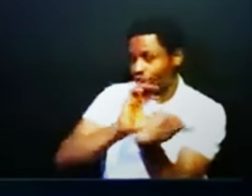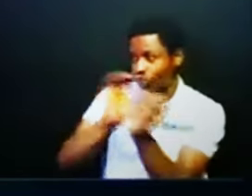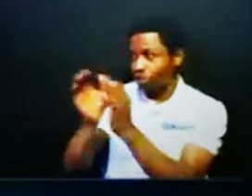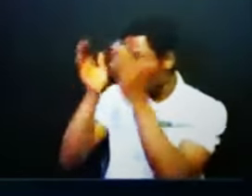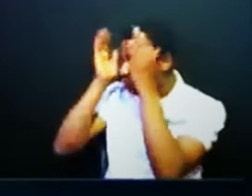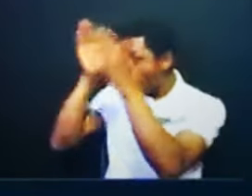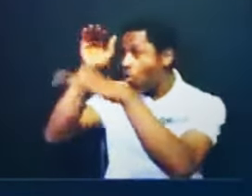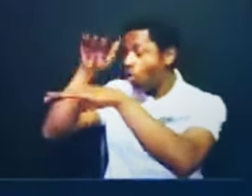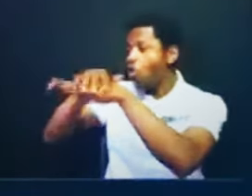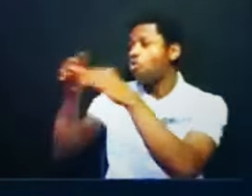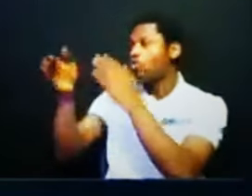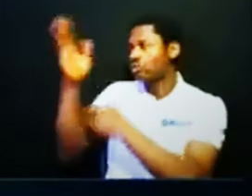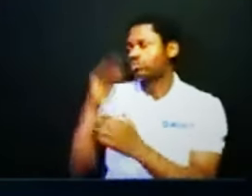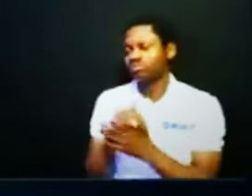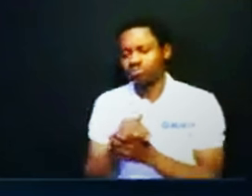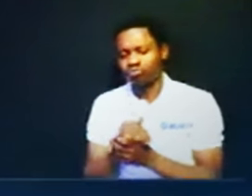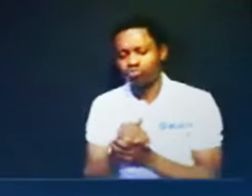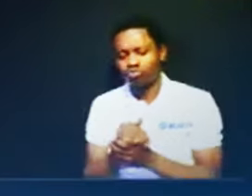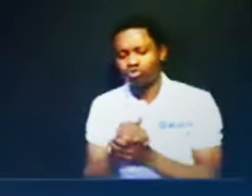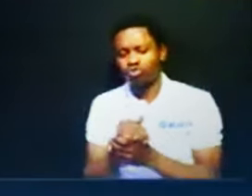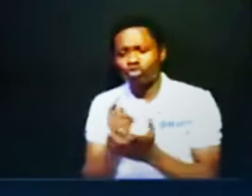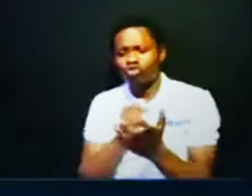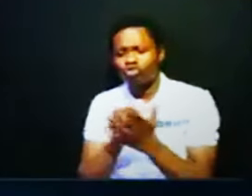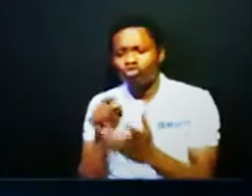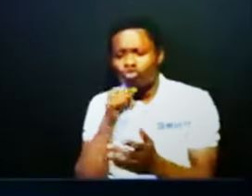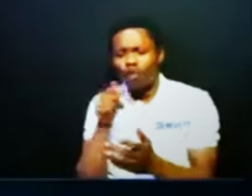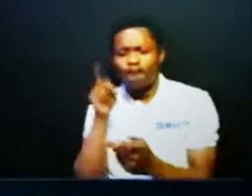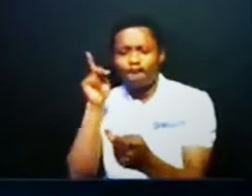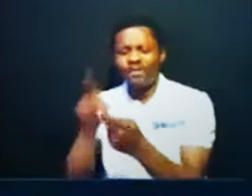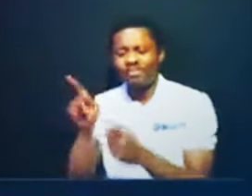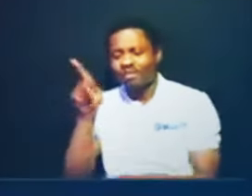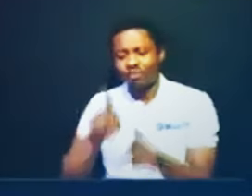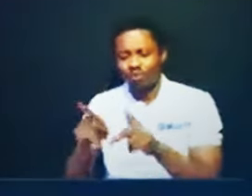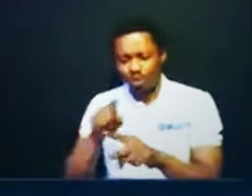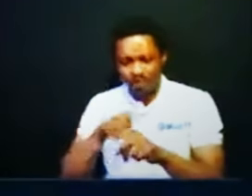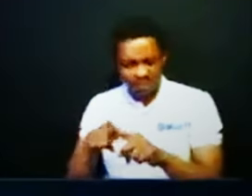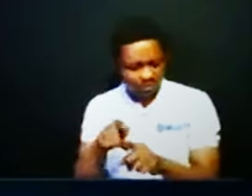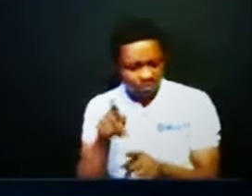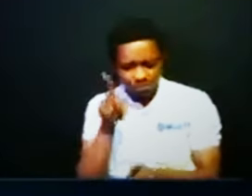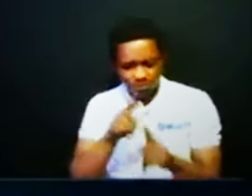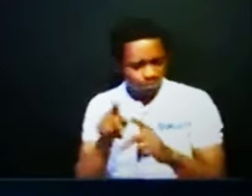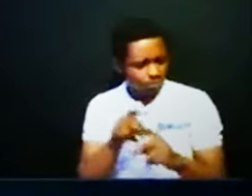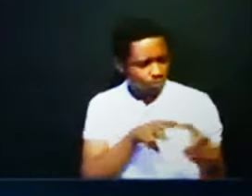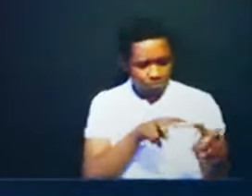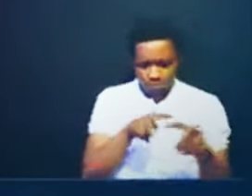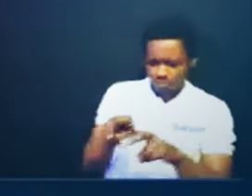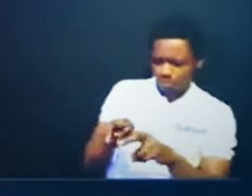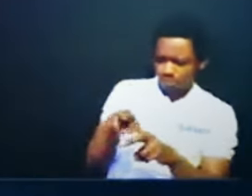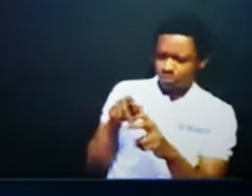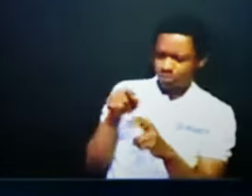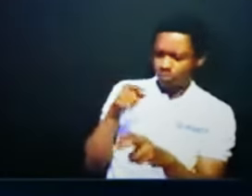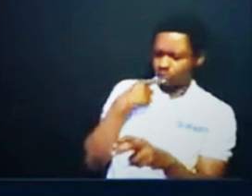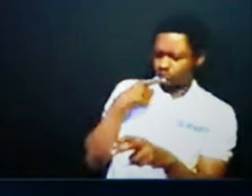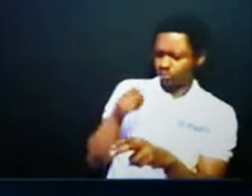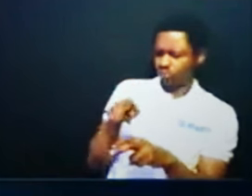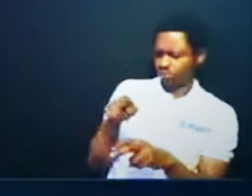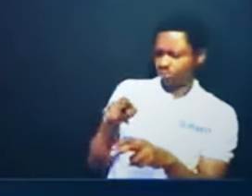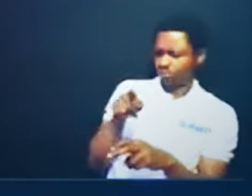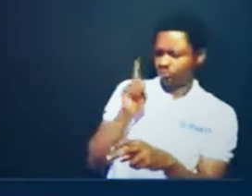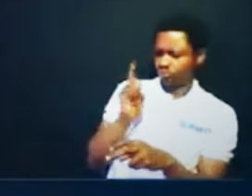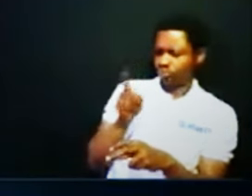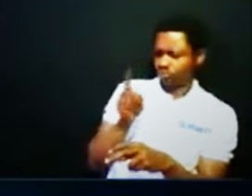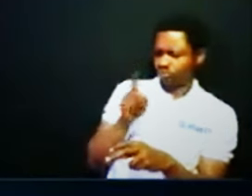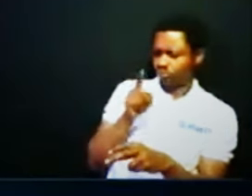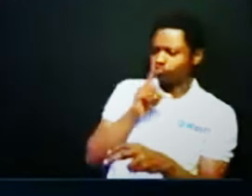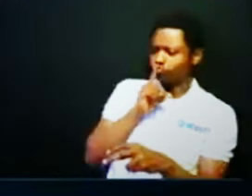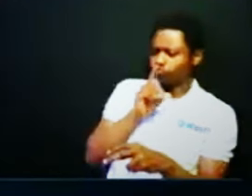So we may not be perfect people, but people should see that we have turned away from wickedness and our